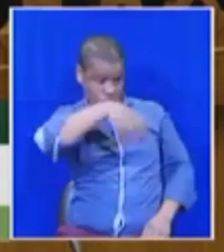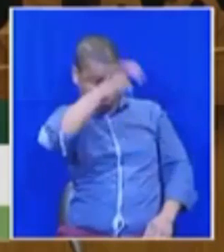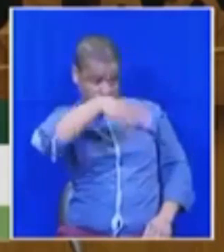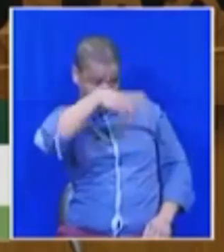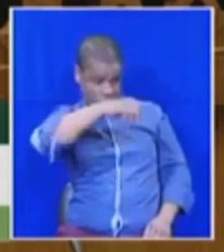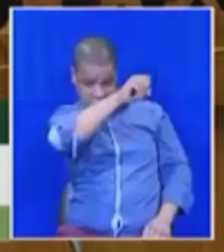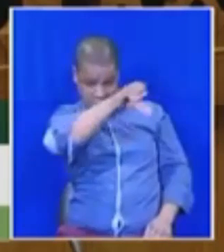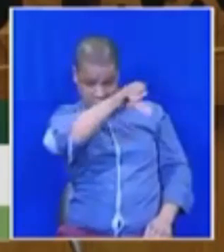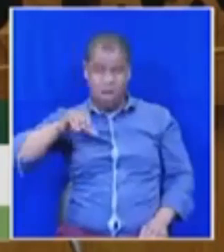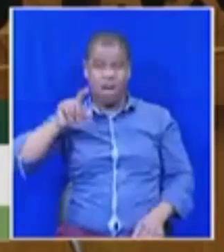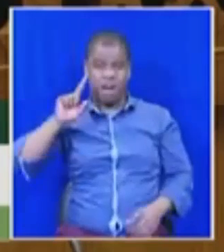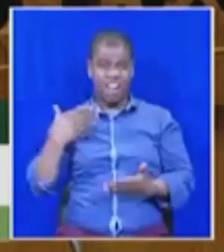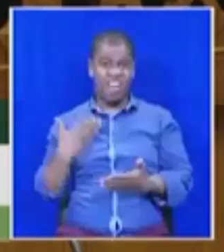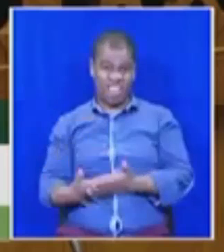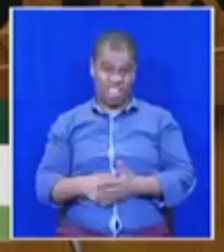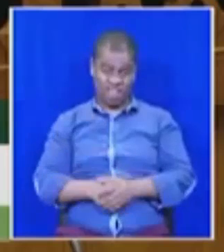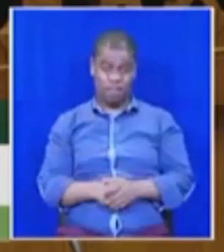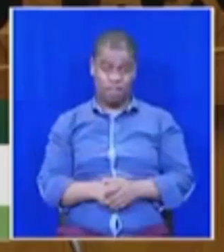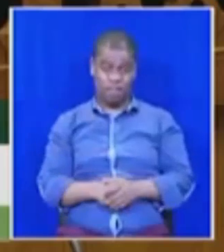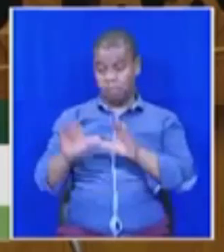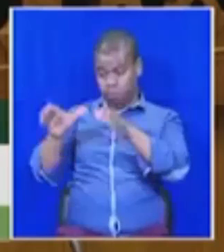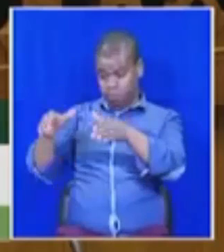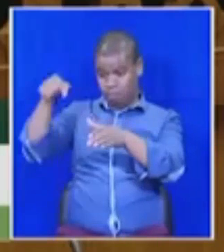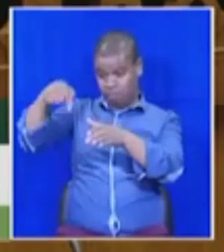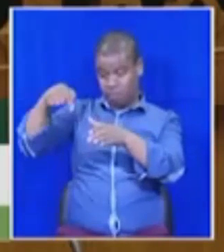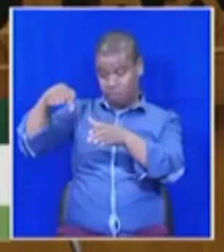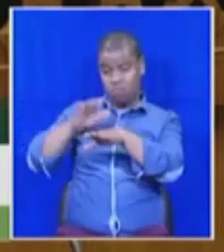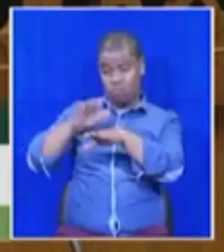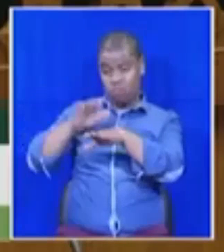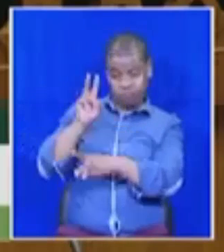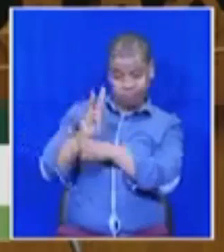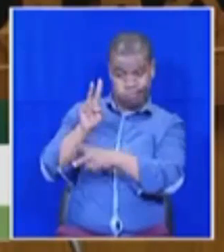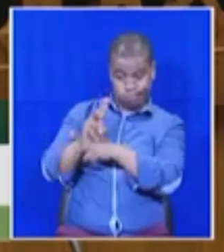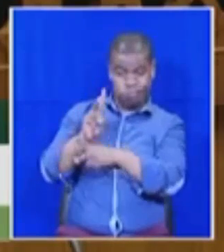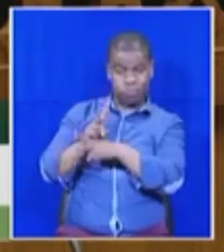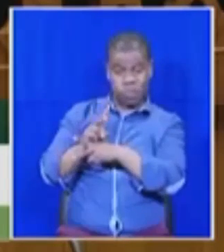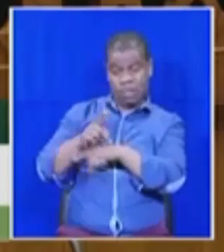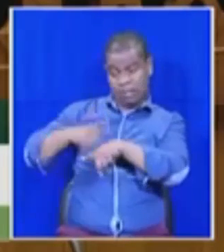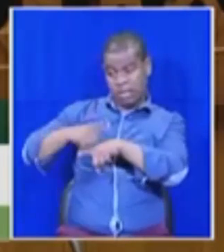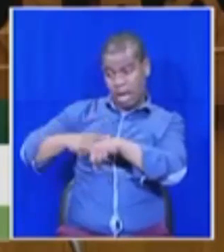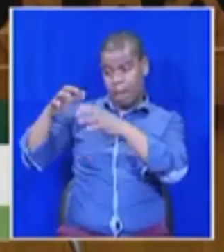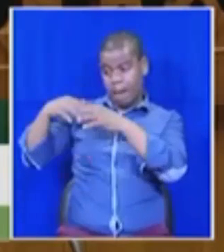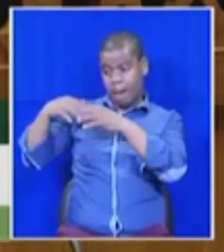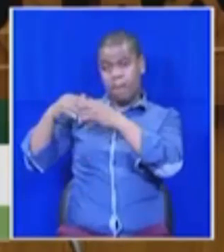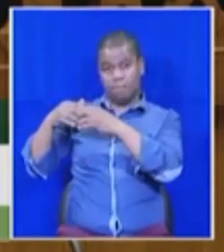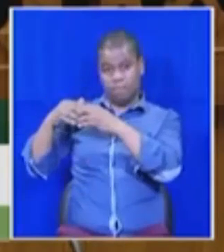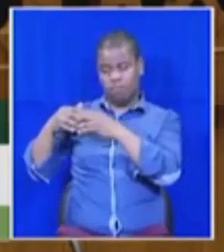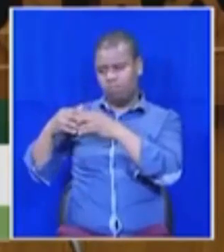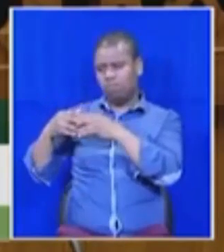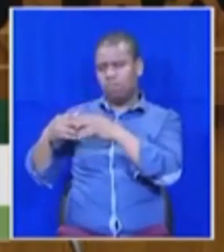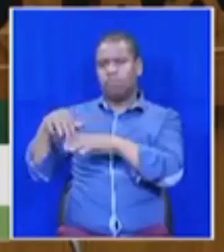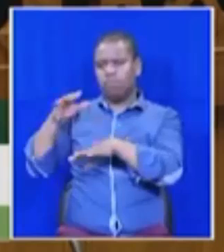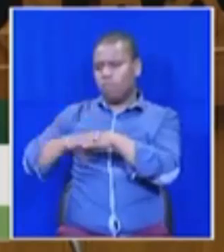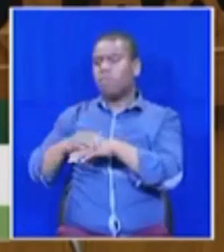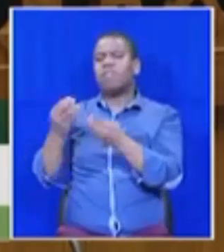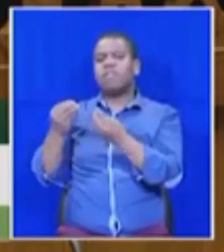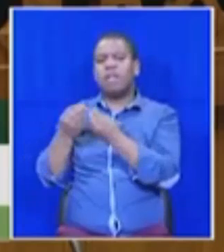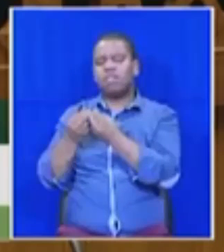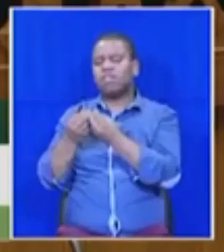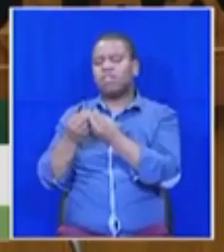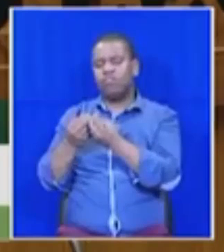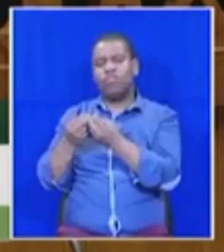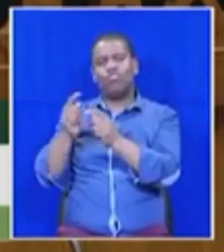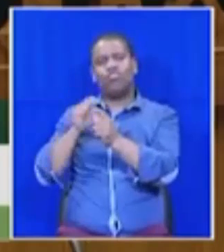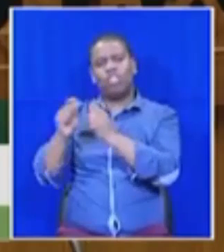Assessment conducted by DPME are a year behind. By the time it's released, things have changed and it's